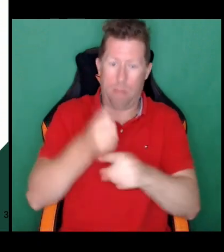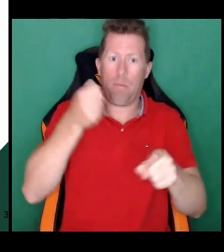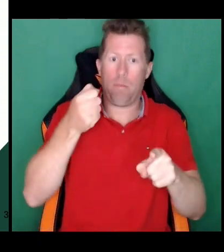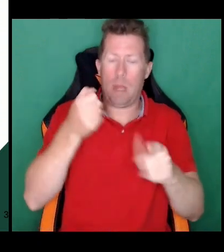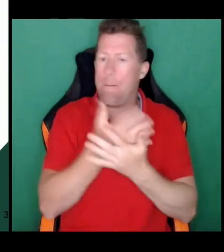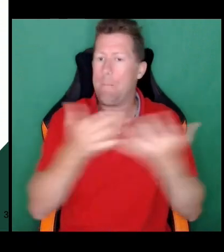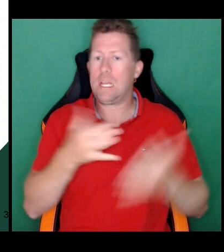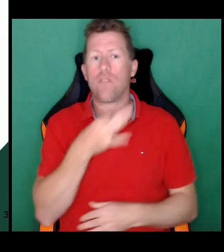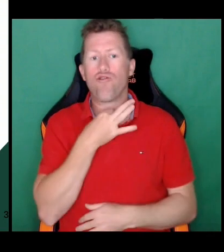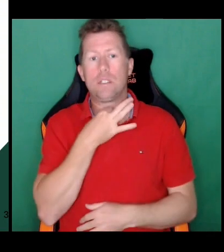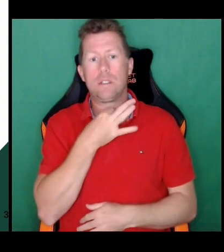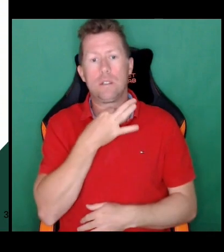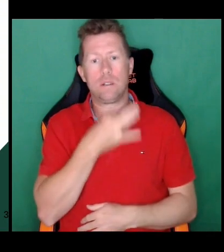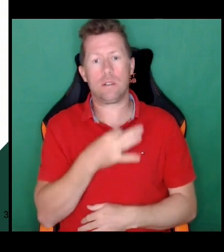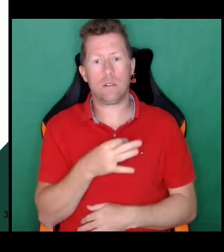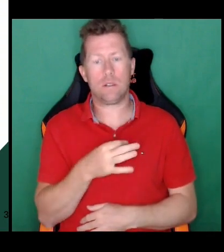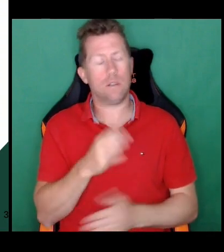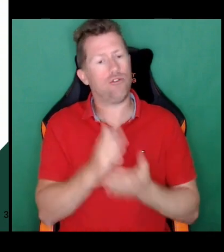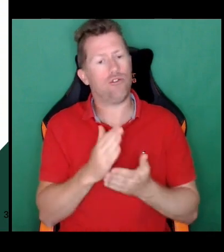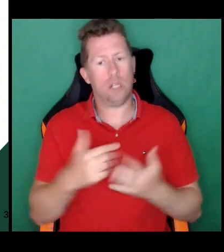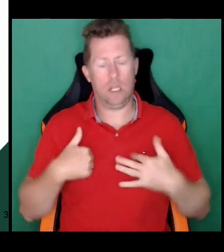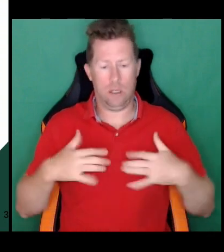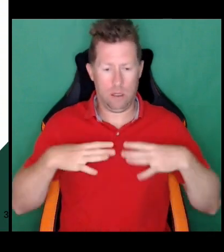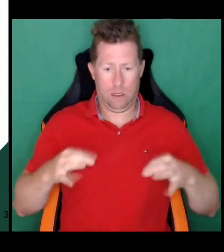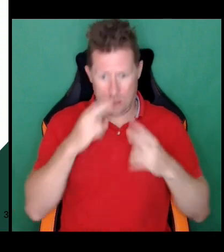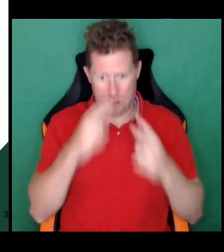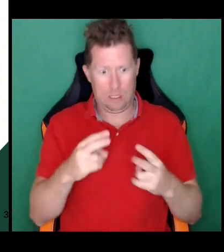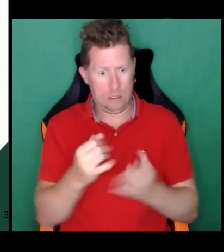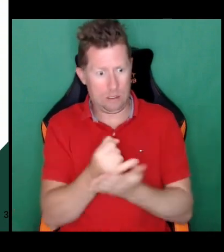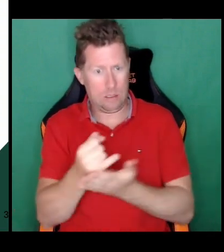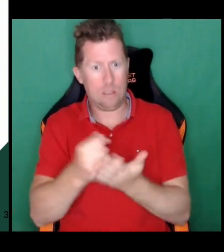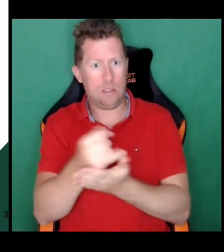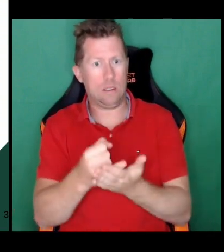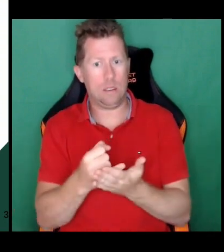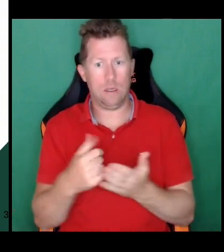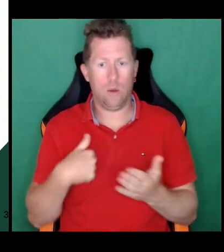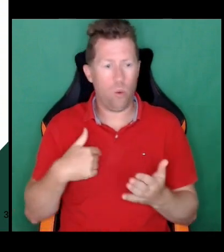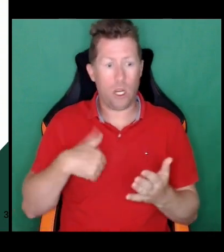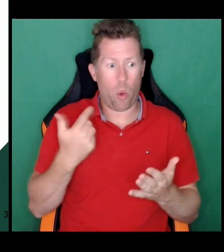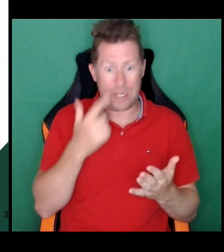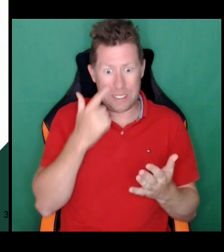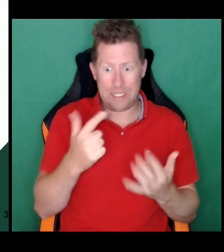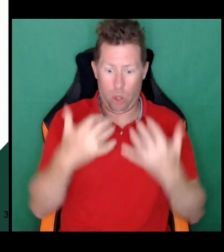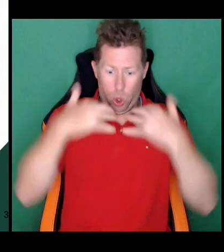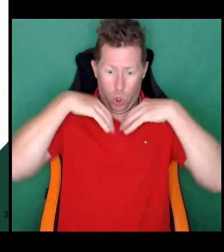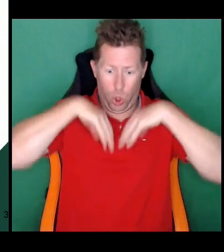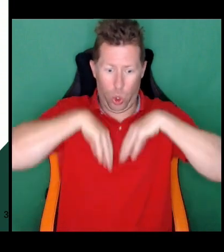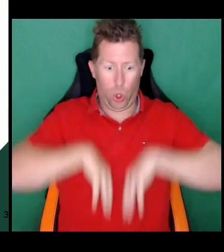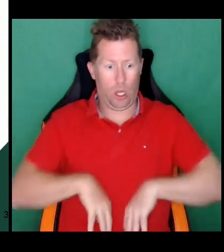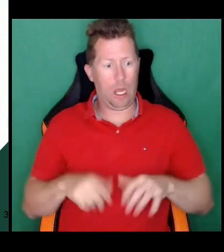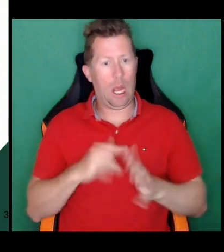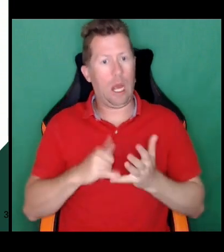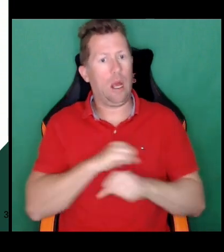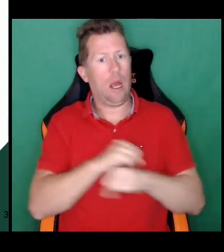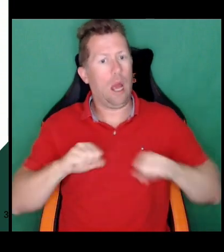risk, that are highly addictive and ultimately are toxic, into the hands, into the lungs and into the lives of young